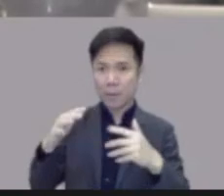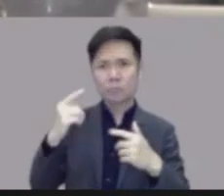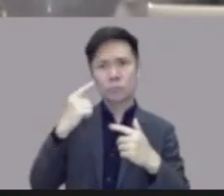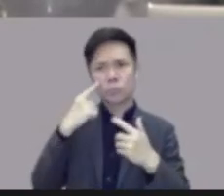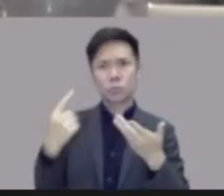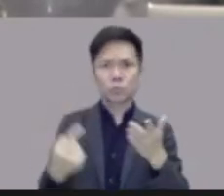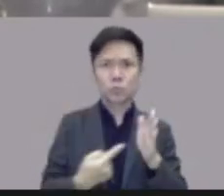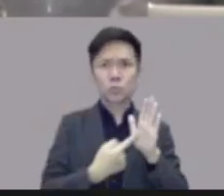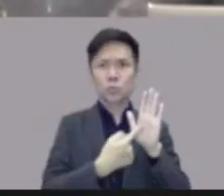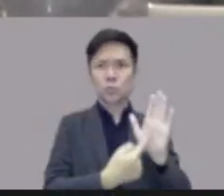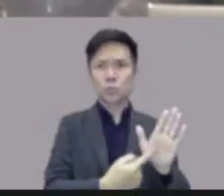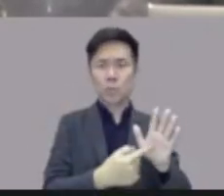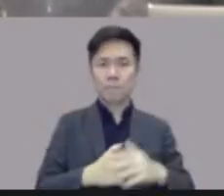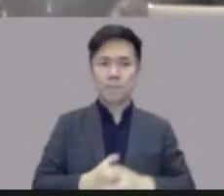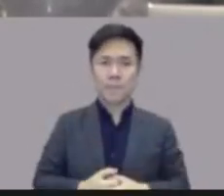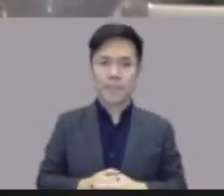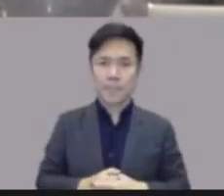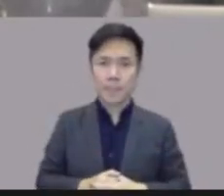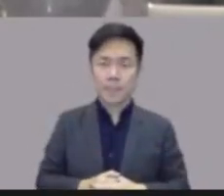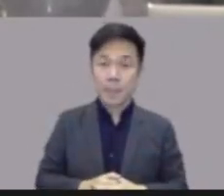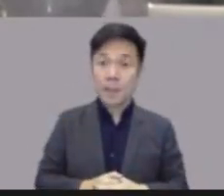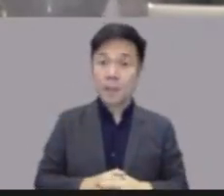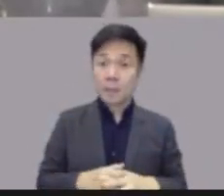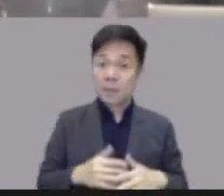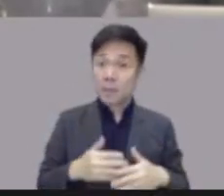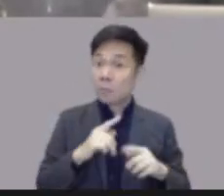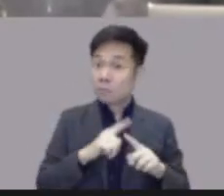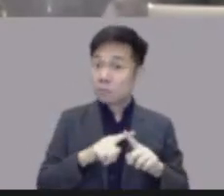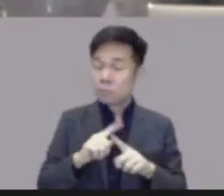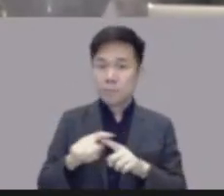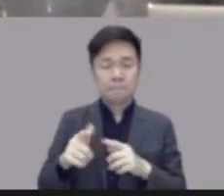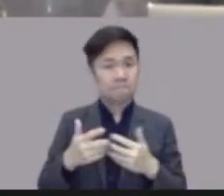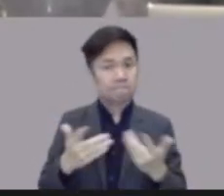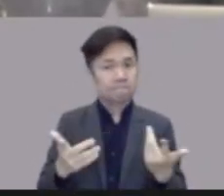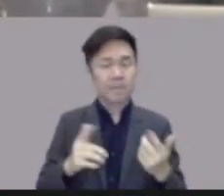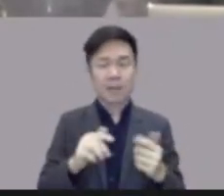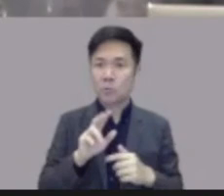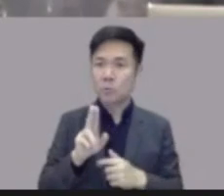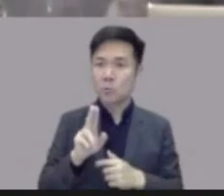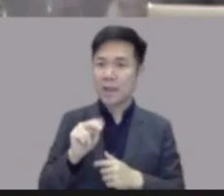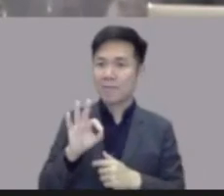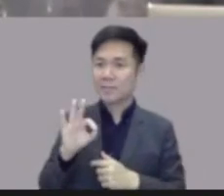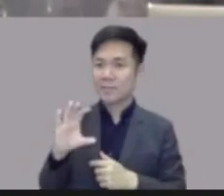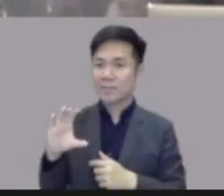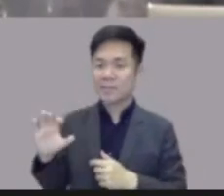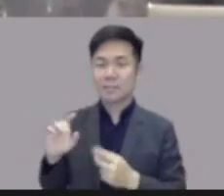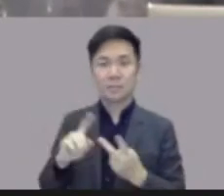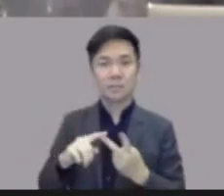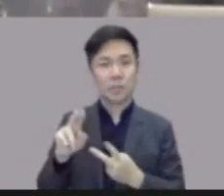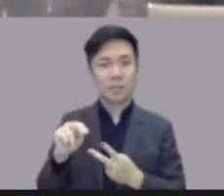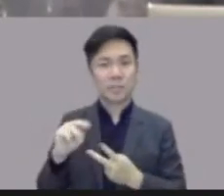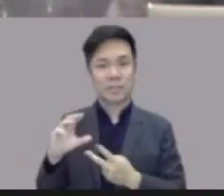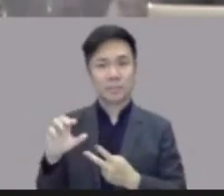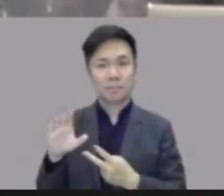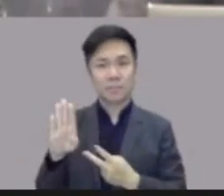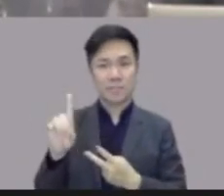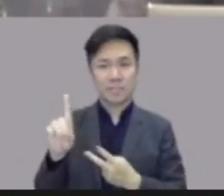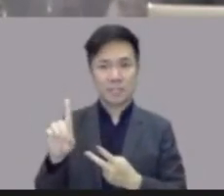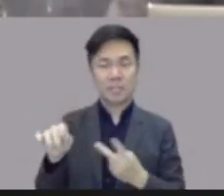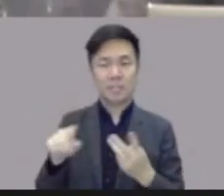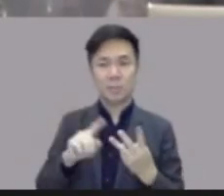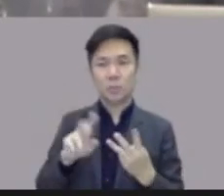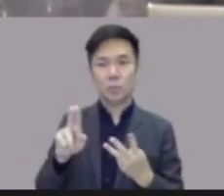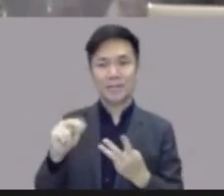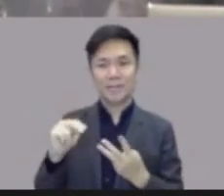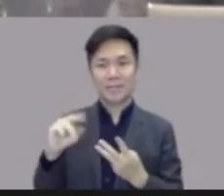proliferated over all U.N platform even fccc uncbd UNCC CD and